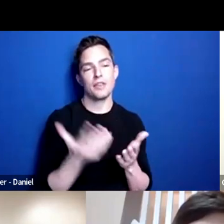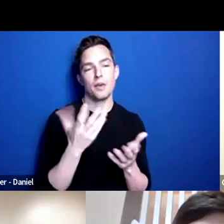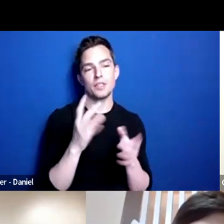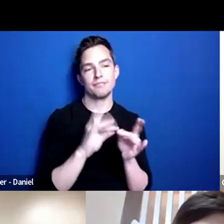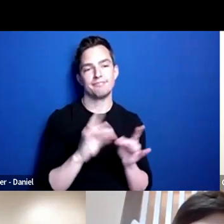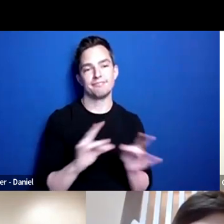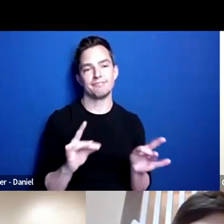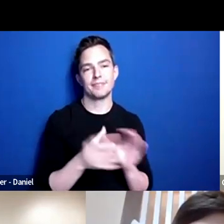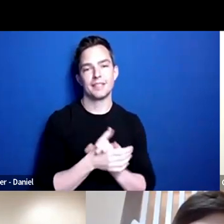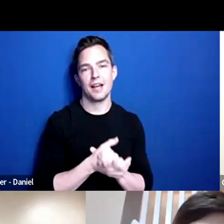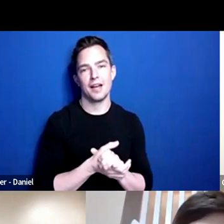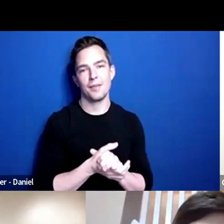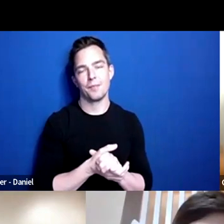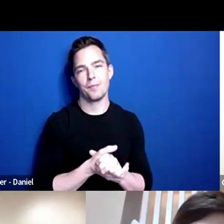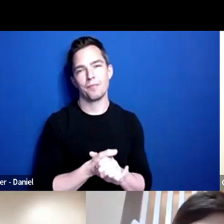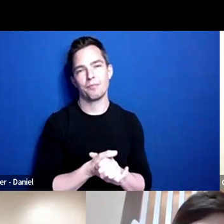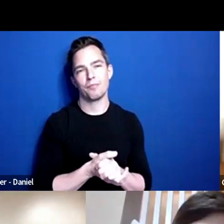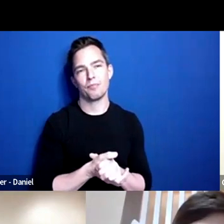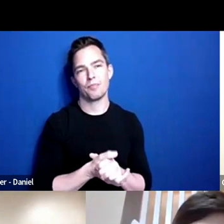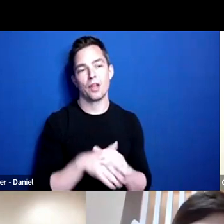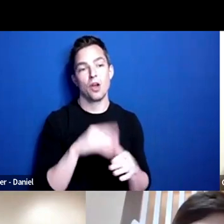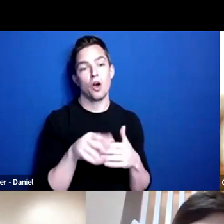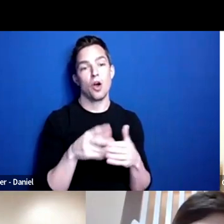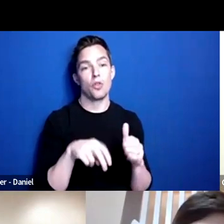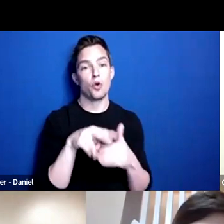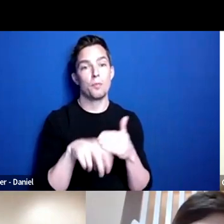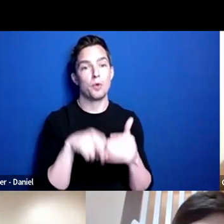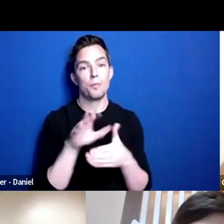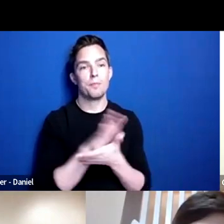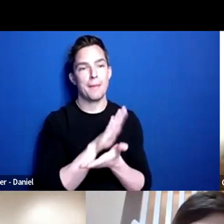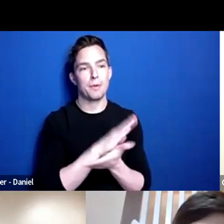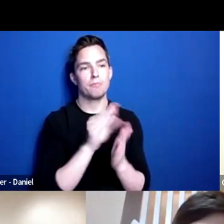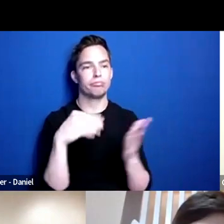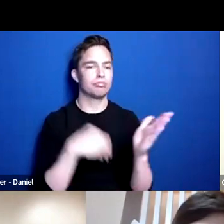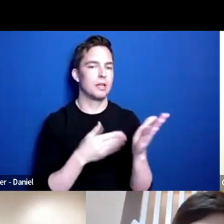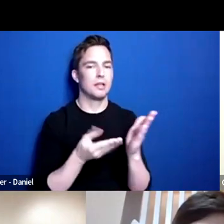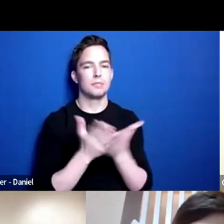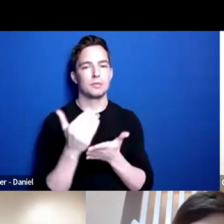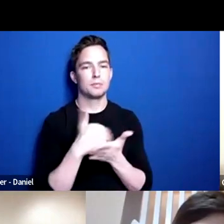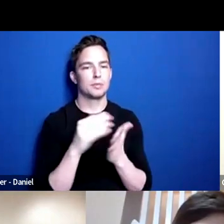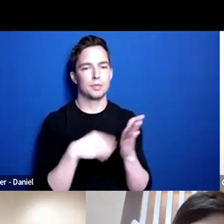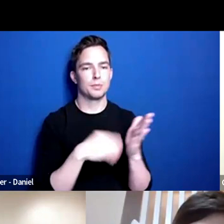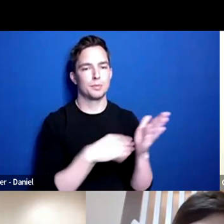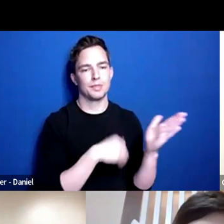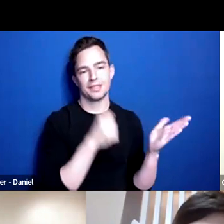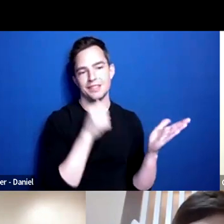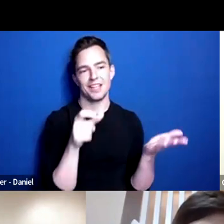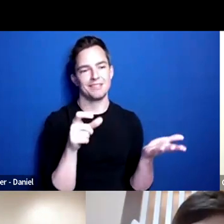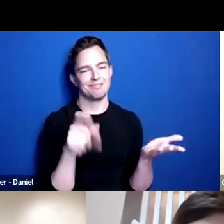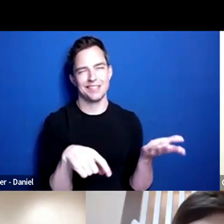that all the hoops, paperwork, application, it's not necessary.